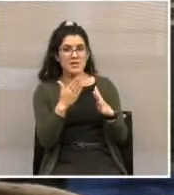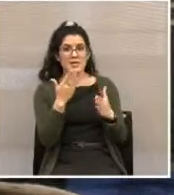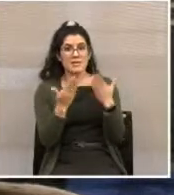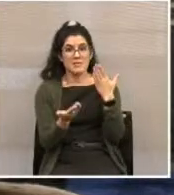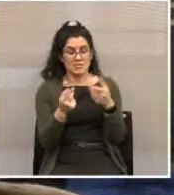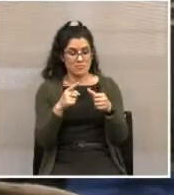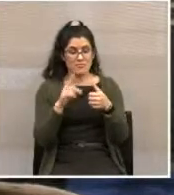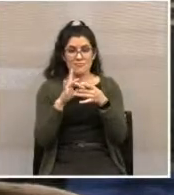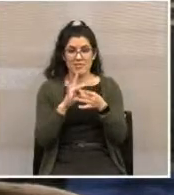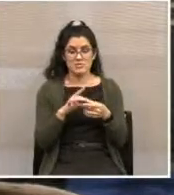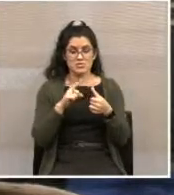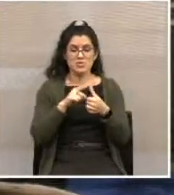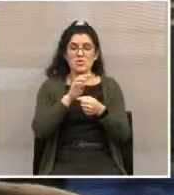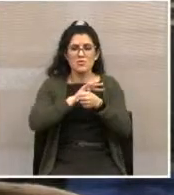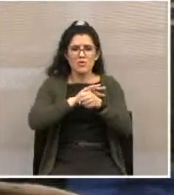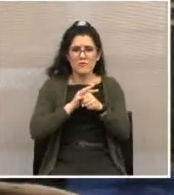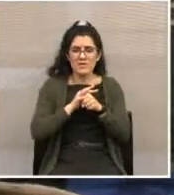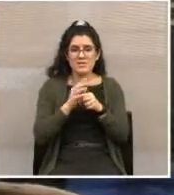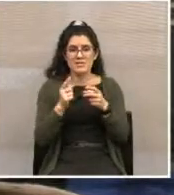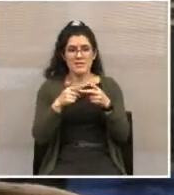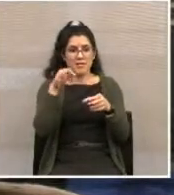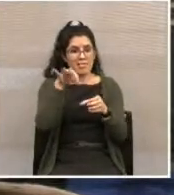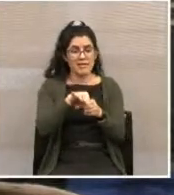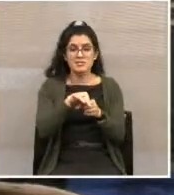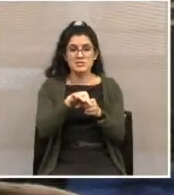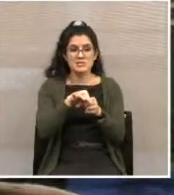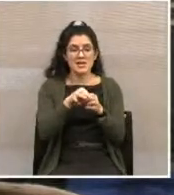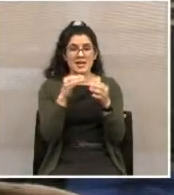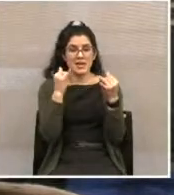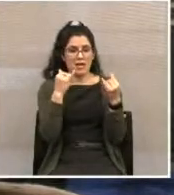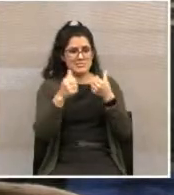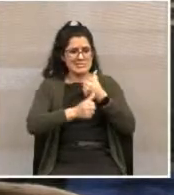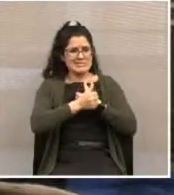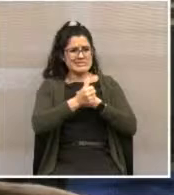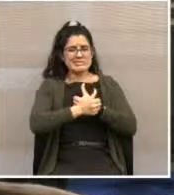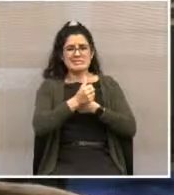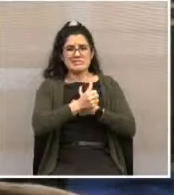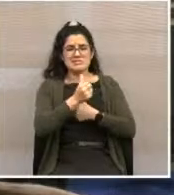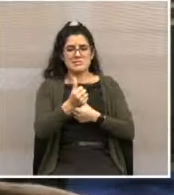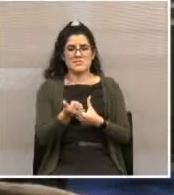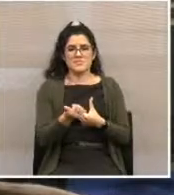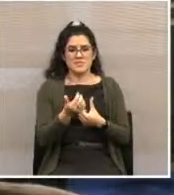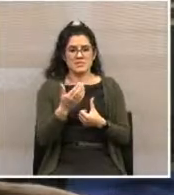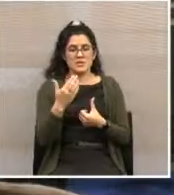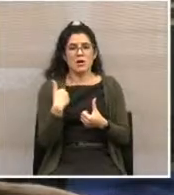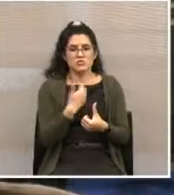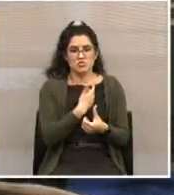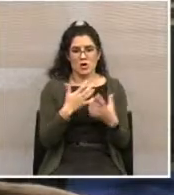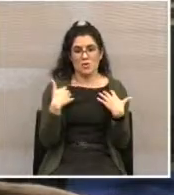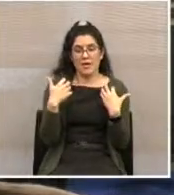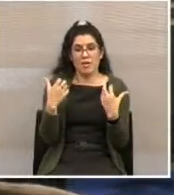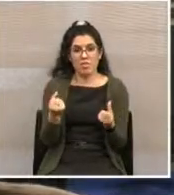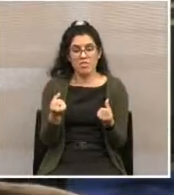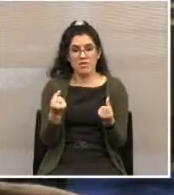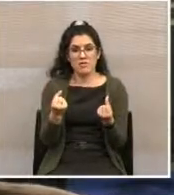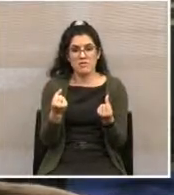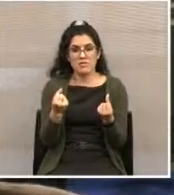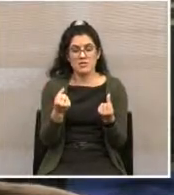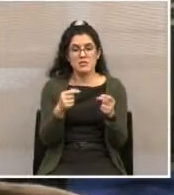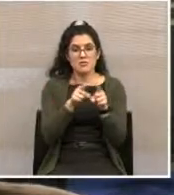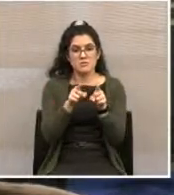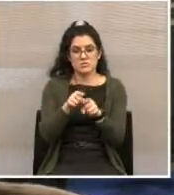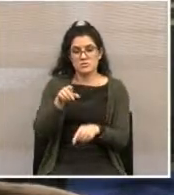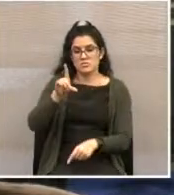COVID, our elections, and it's posing a threat not only to our public health, but also to democratic norms